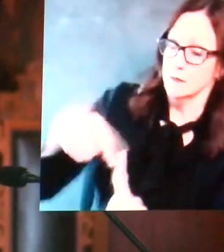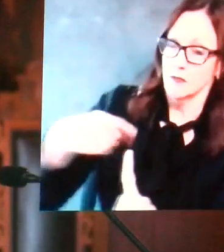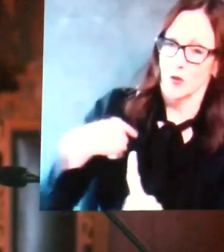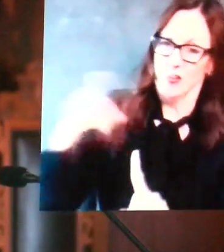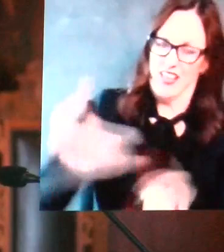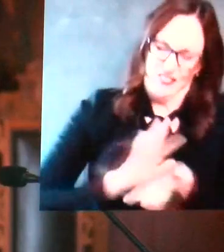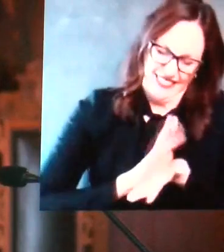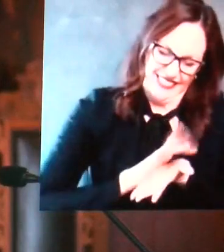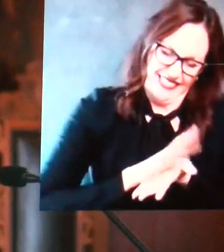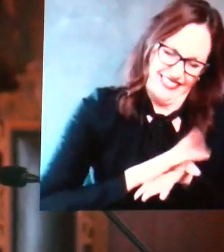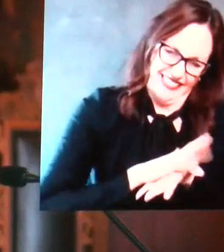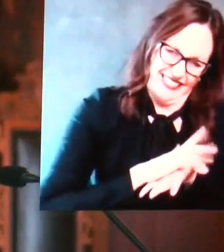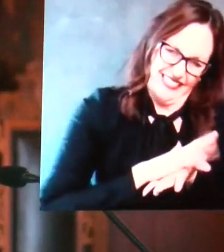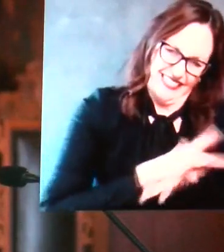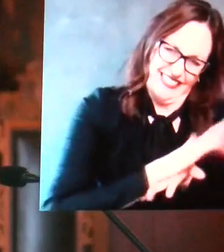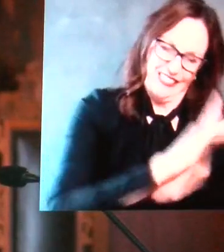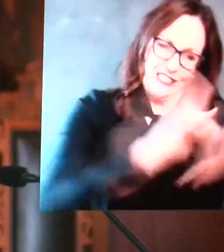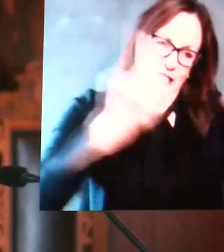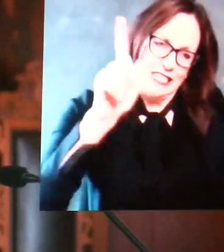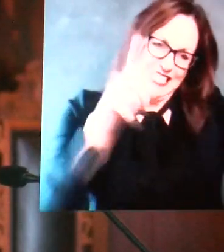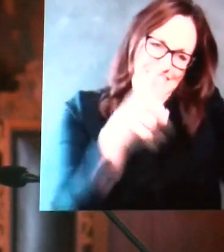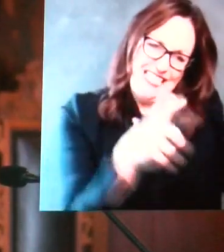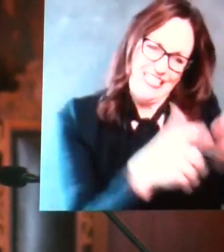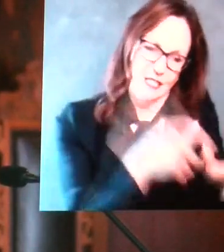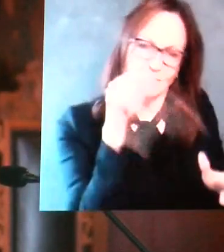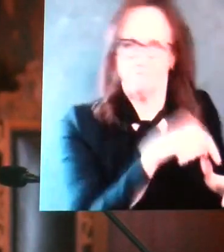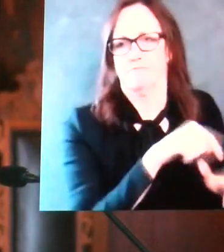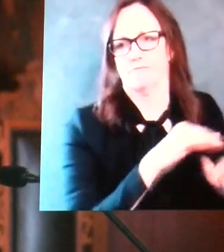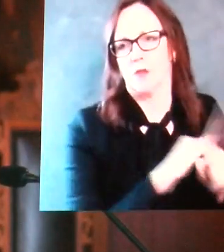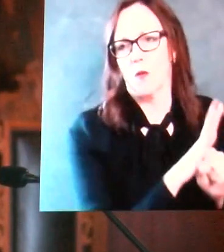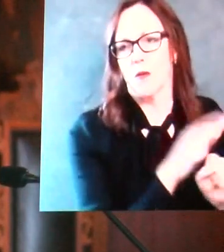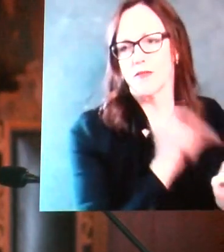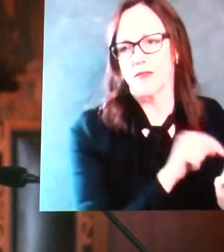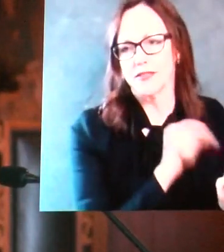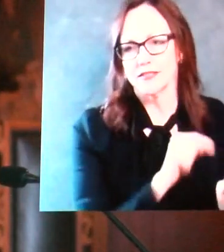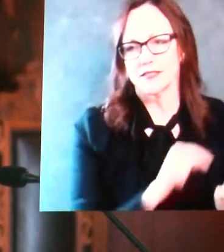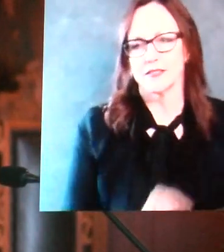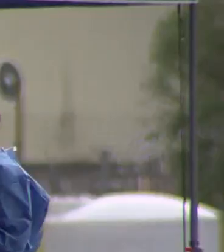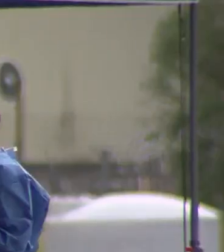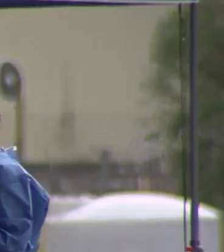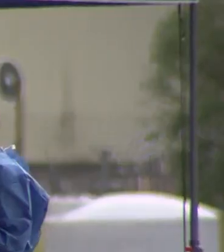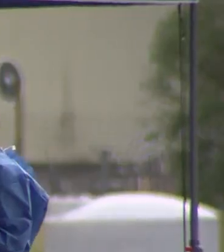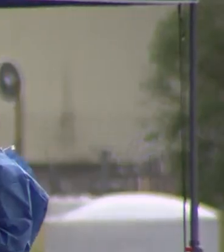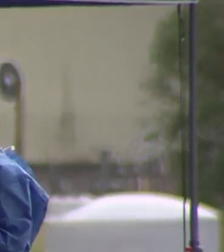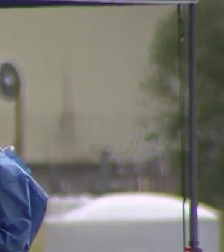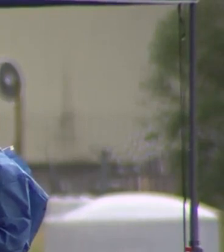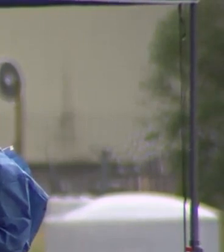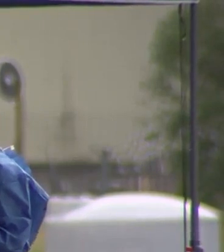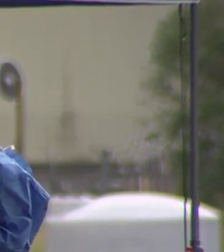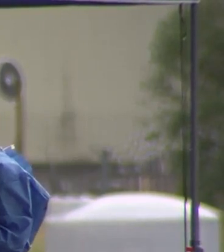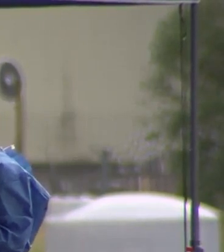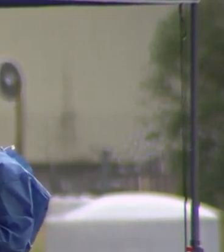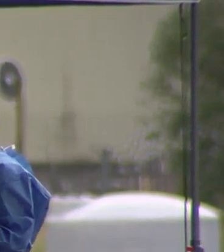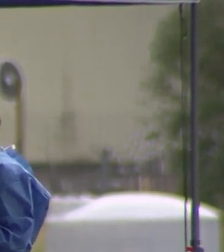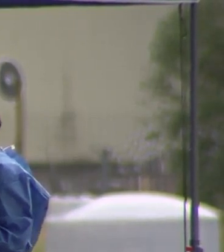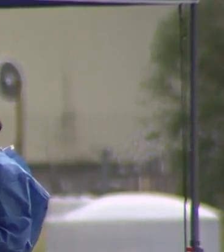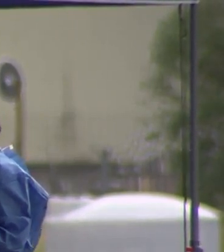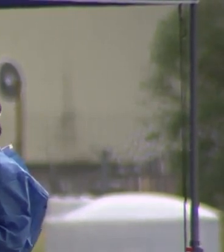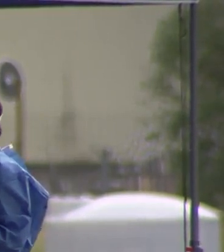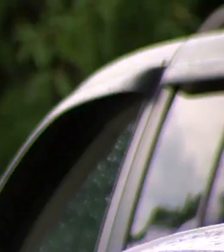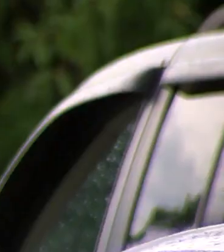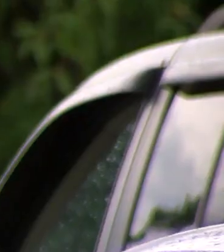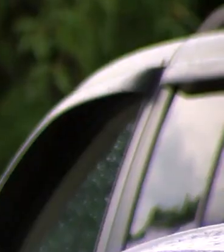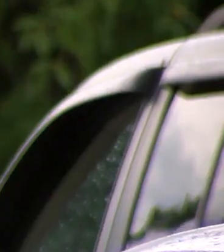our state. It is bad everywhere, and it's getting worse everywhere. Putting new COVID-19 data